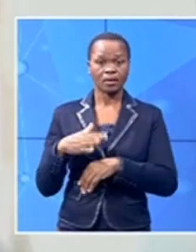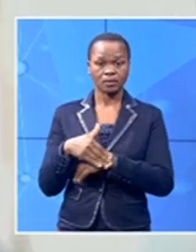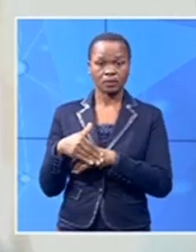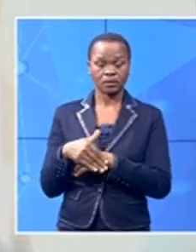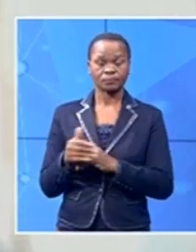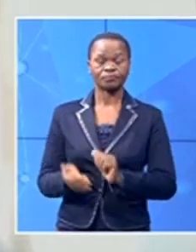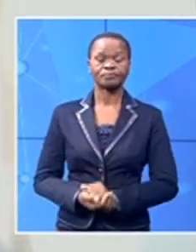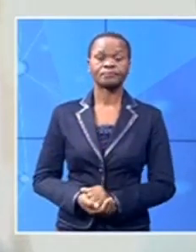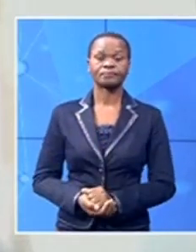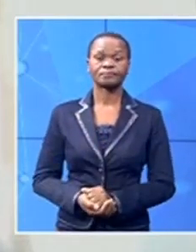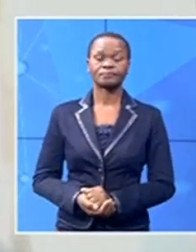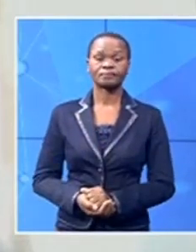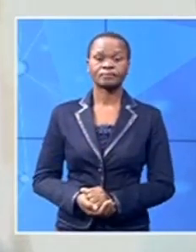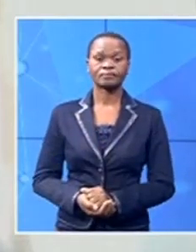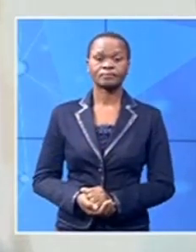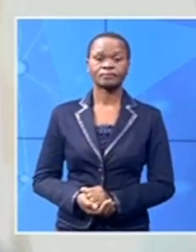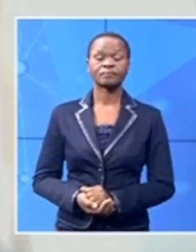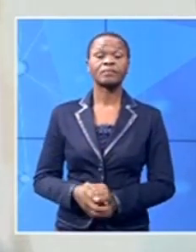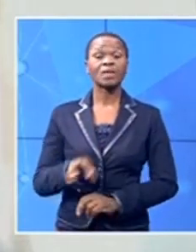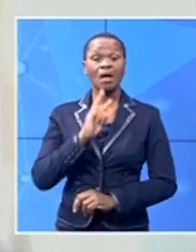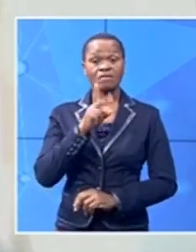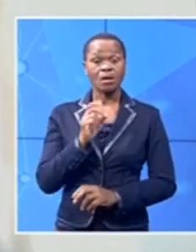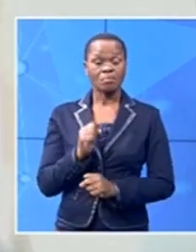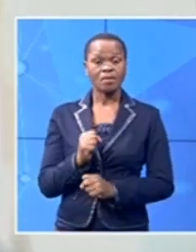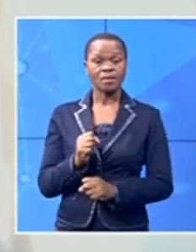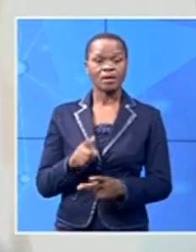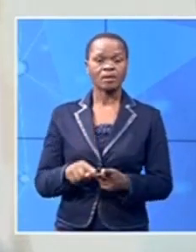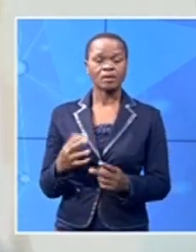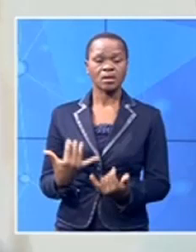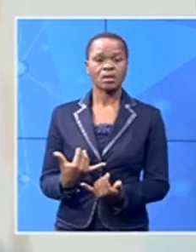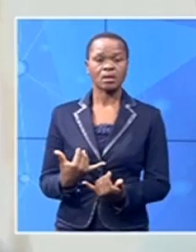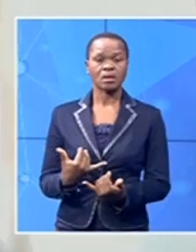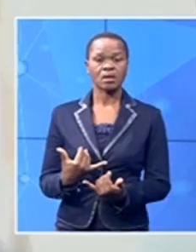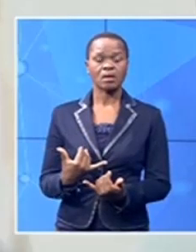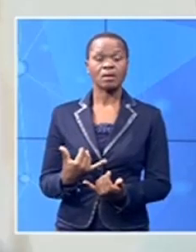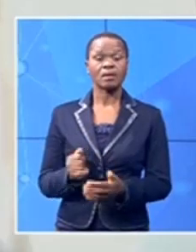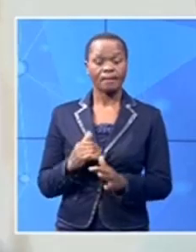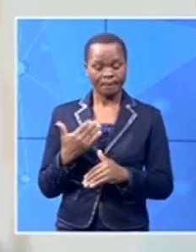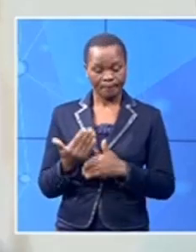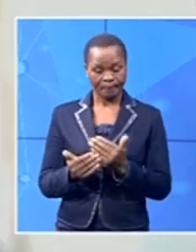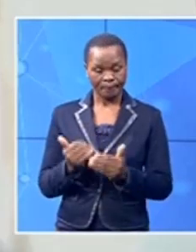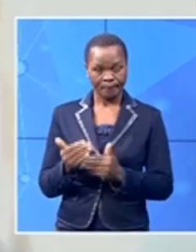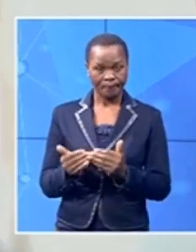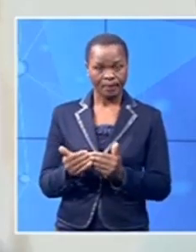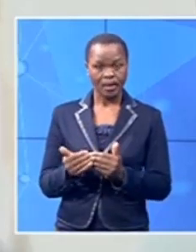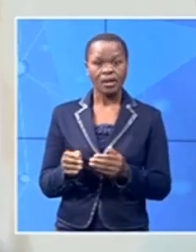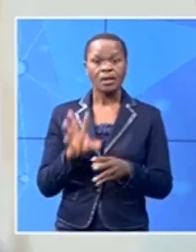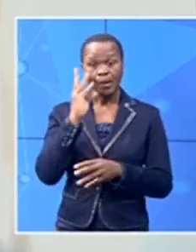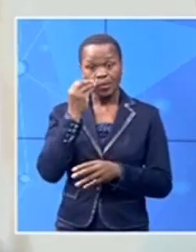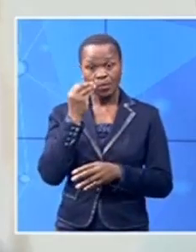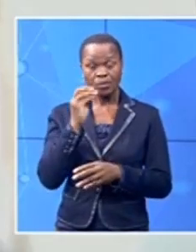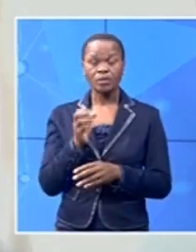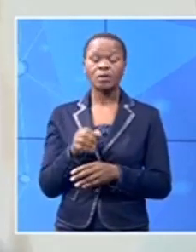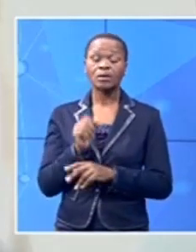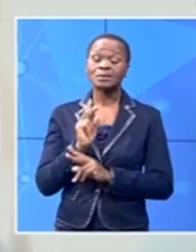country. I want to emphasize again that we will follow the evidence and nothing else, and that